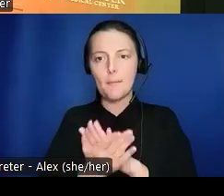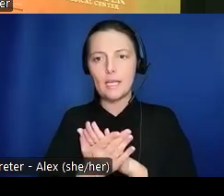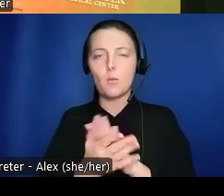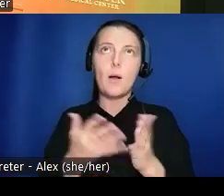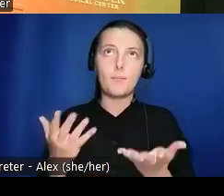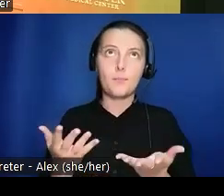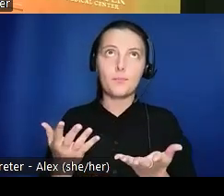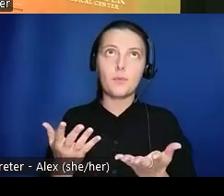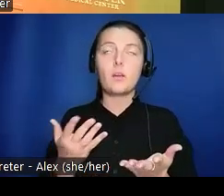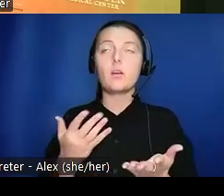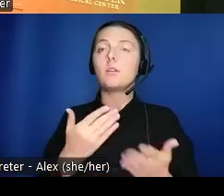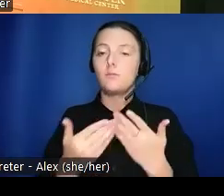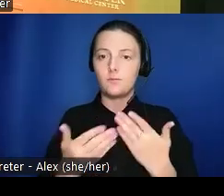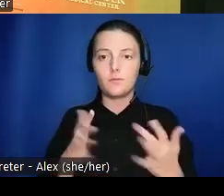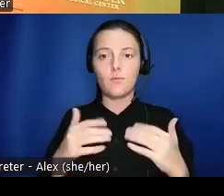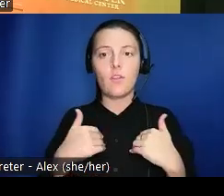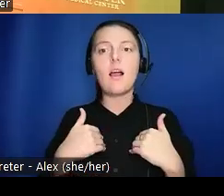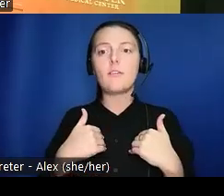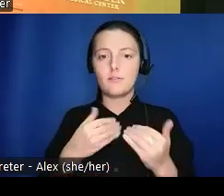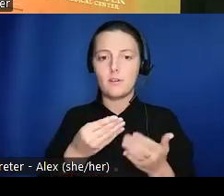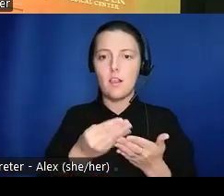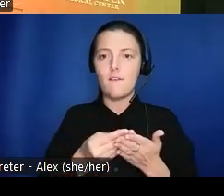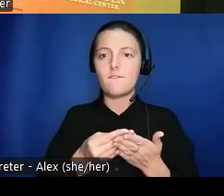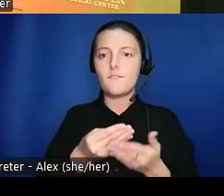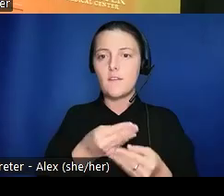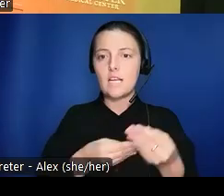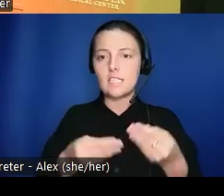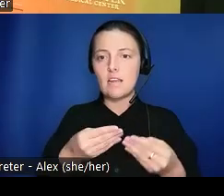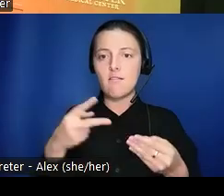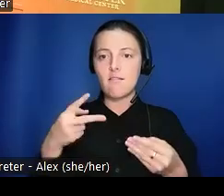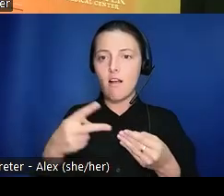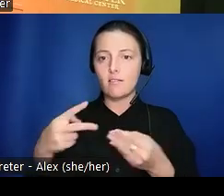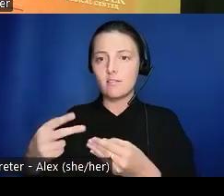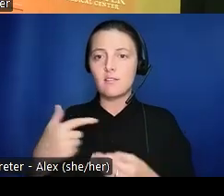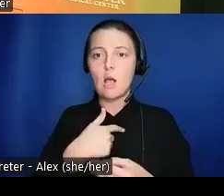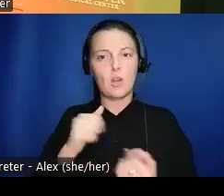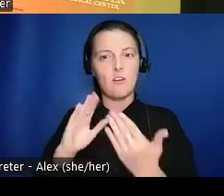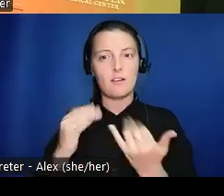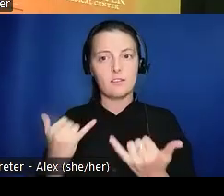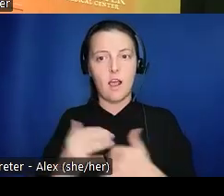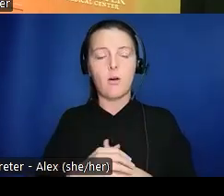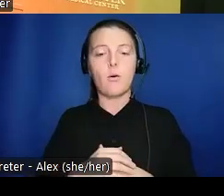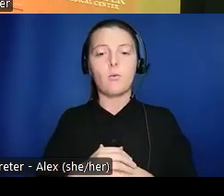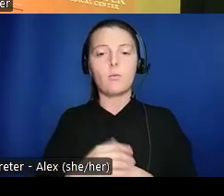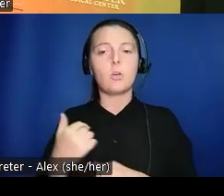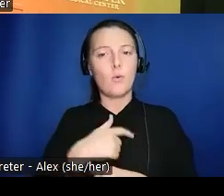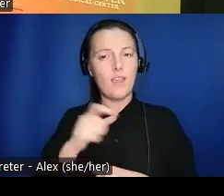funding cuts that we are facing, we have to find a way to disseminate